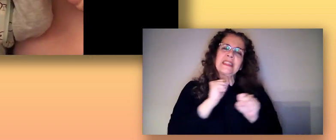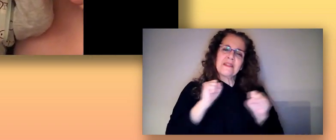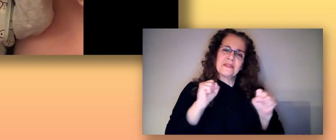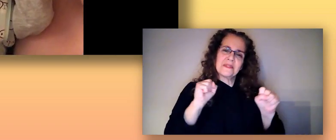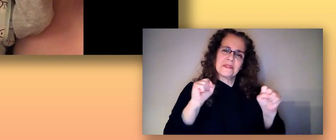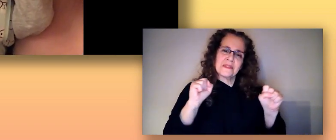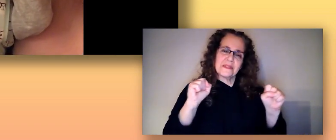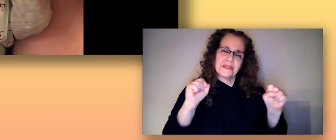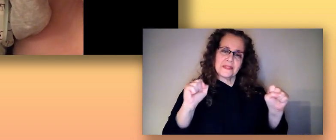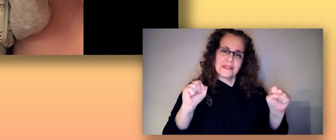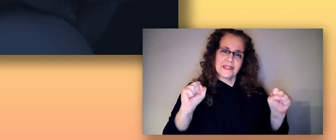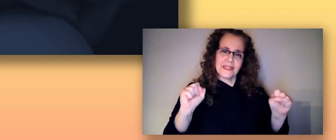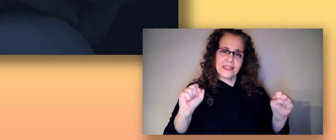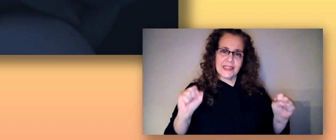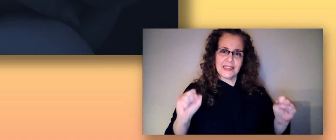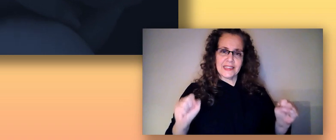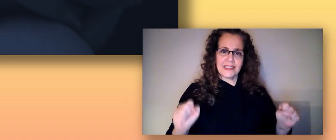safest